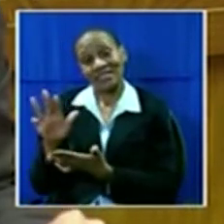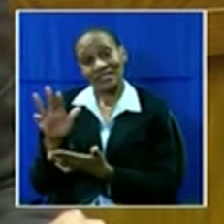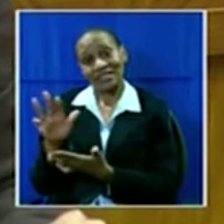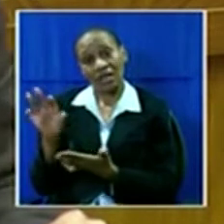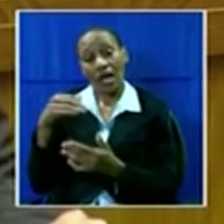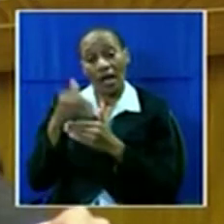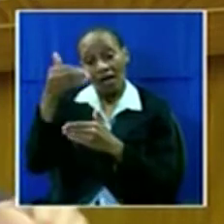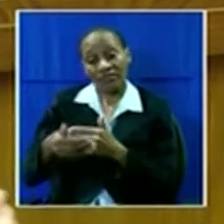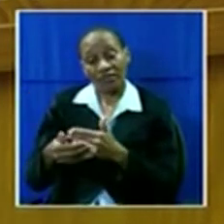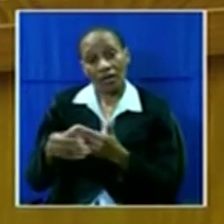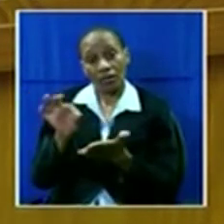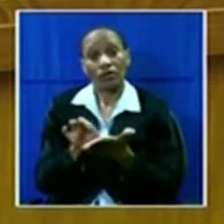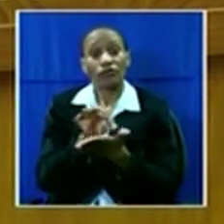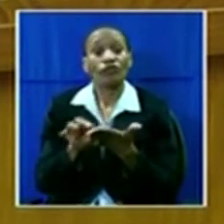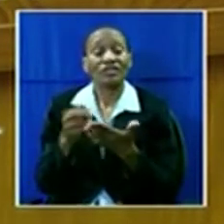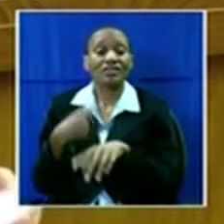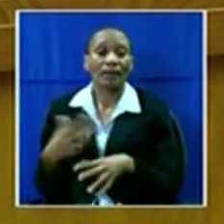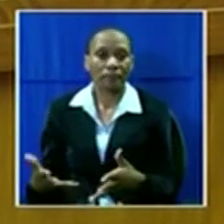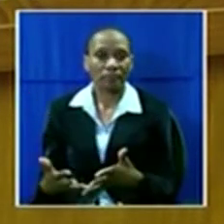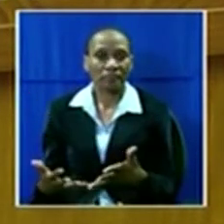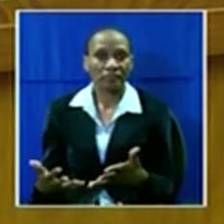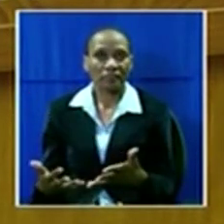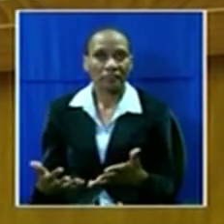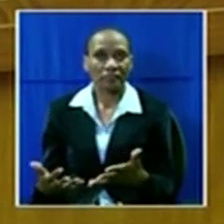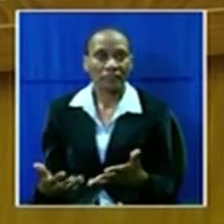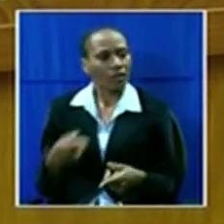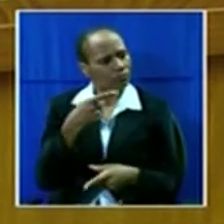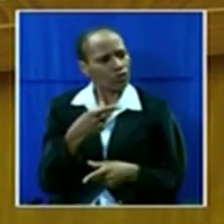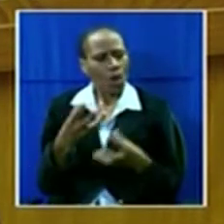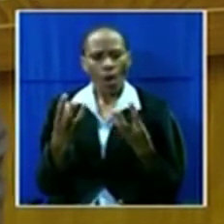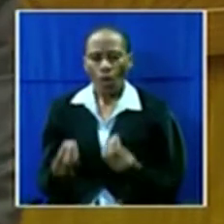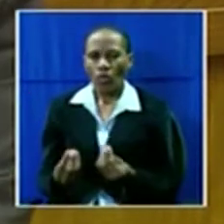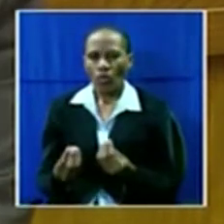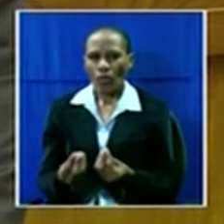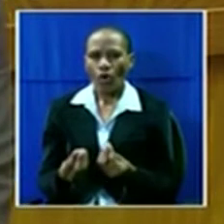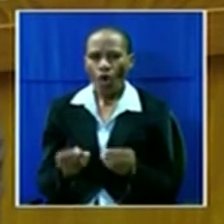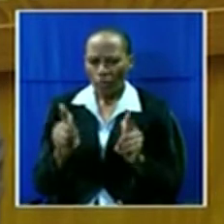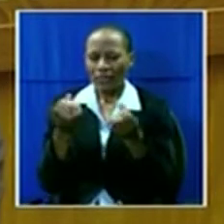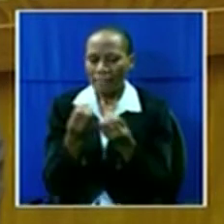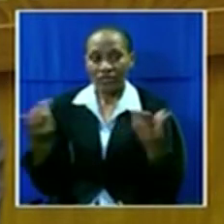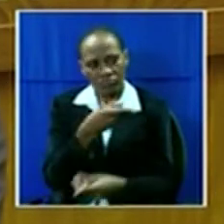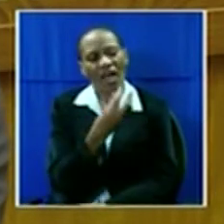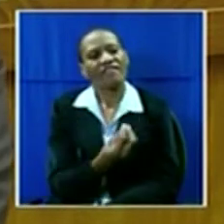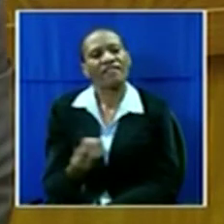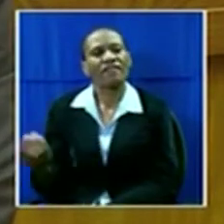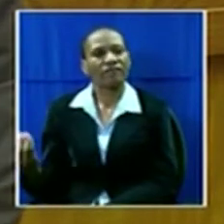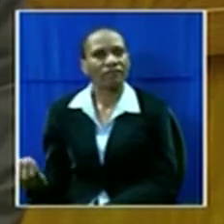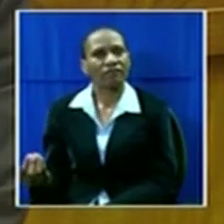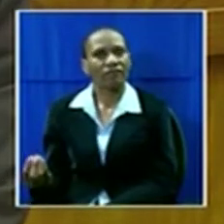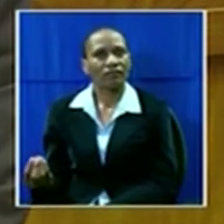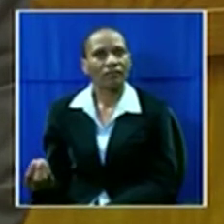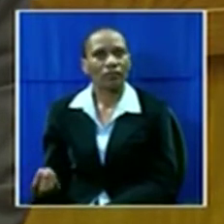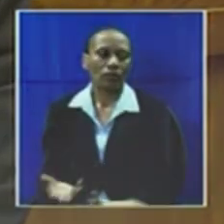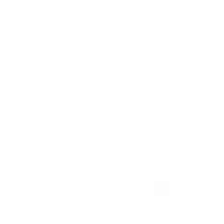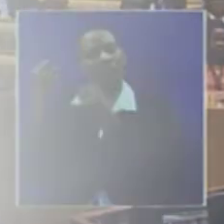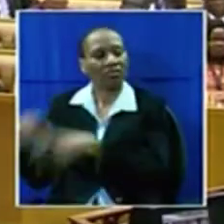President, you were untouchable. You held all the cards, Mr. President. And then you went and